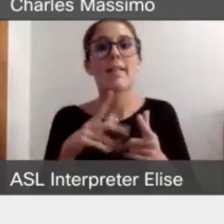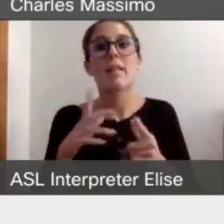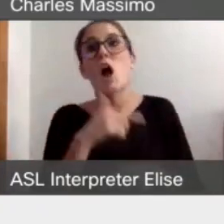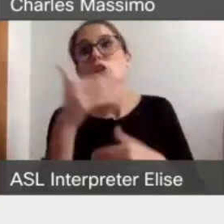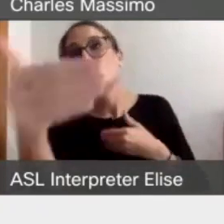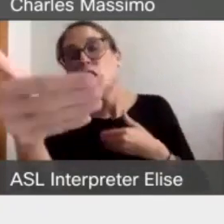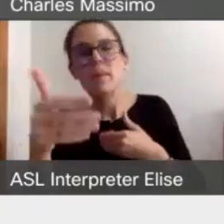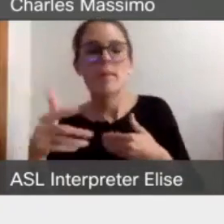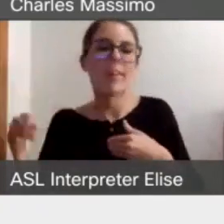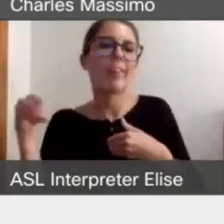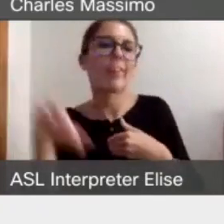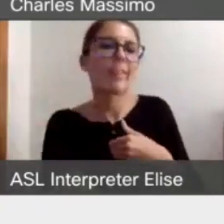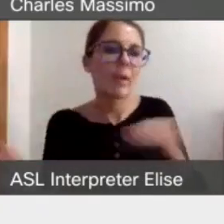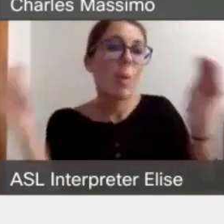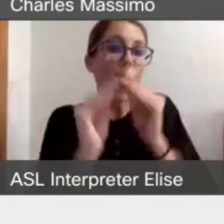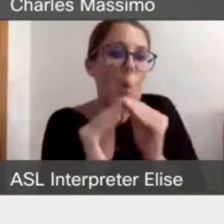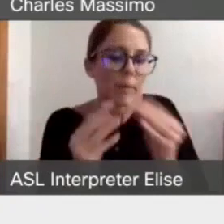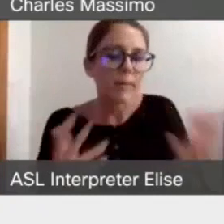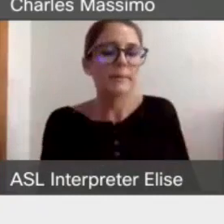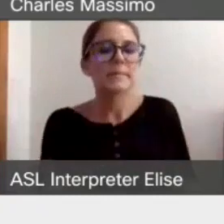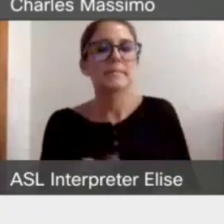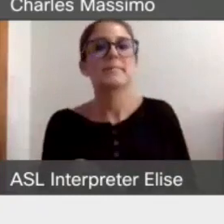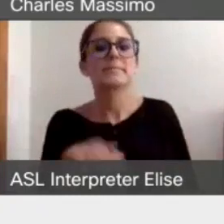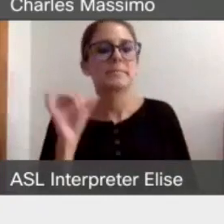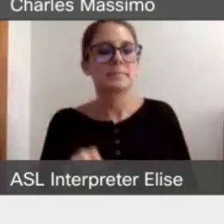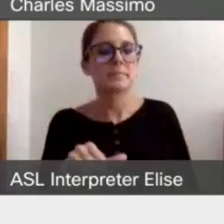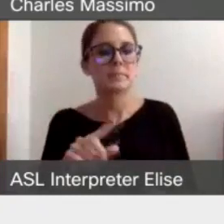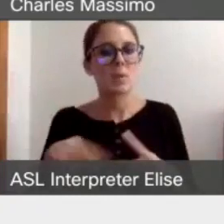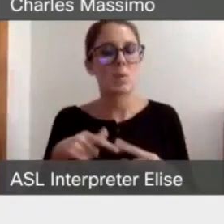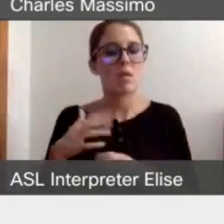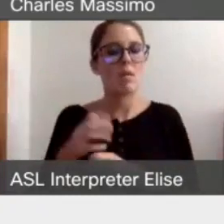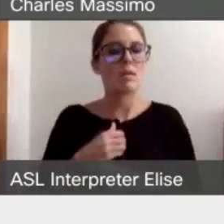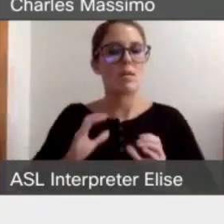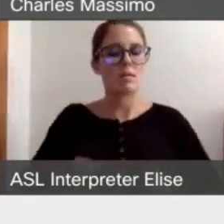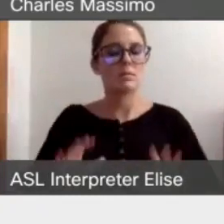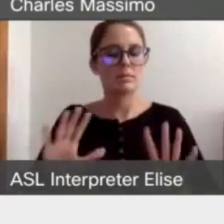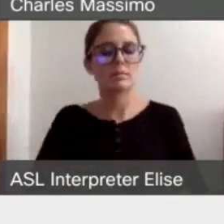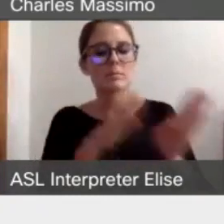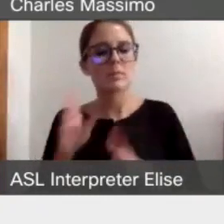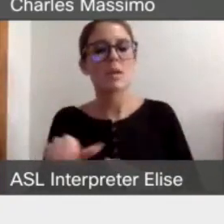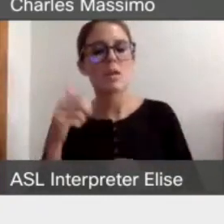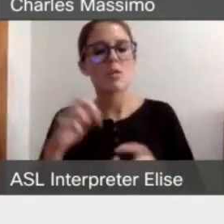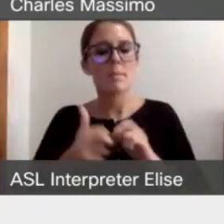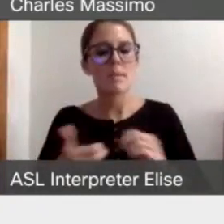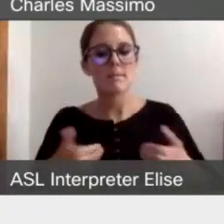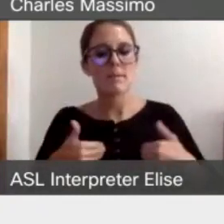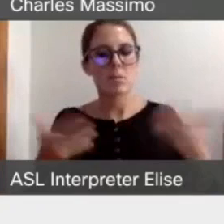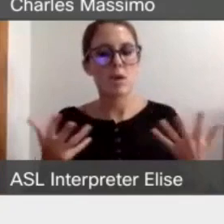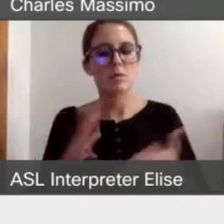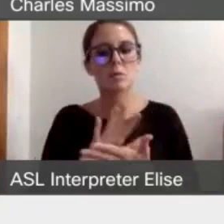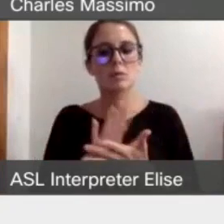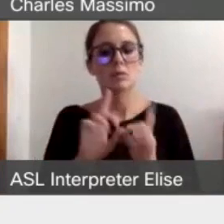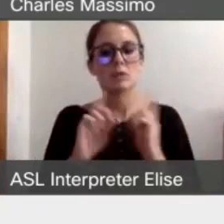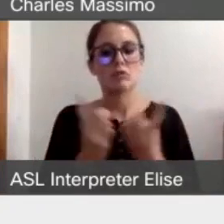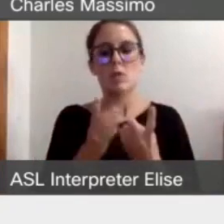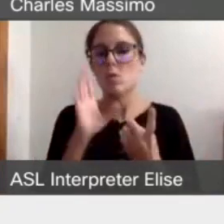And that's what I find. And that's why attorneys like me get clients. I think the other issue that we have found is that school districts will not place